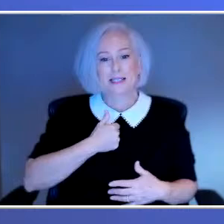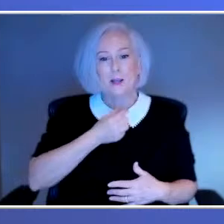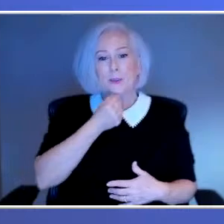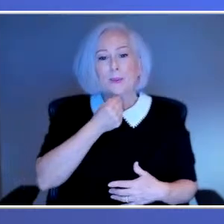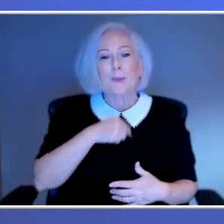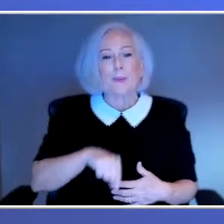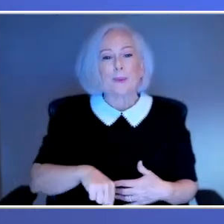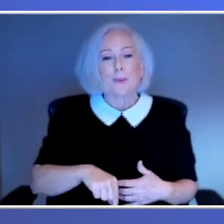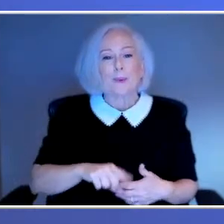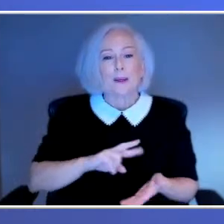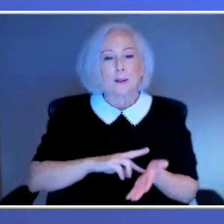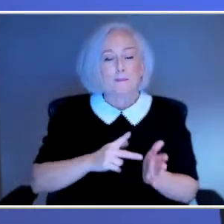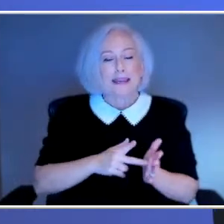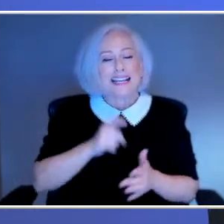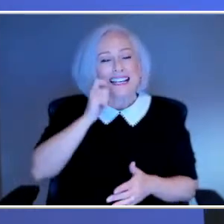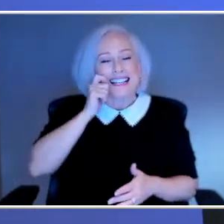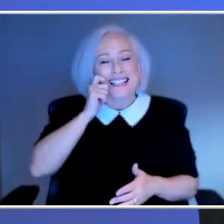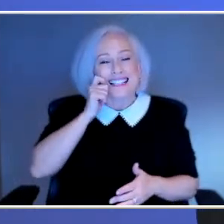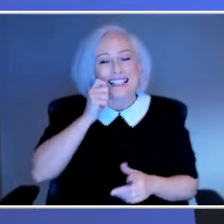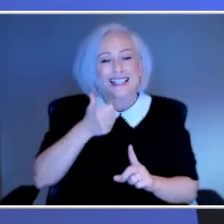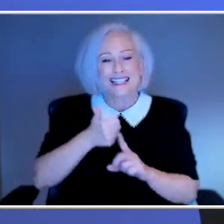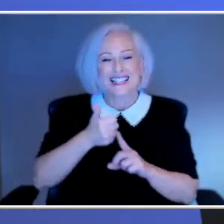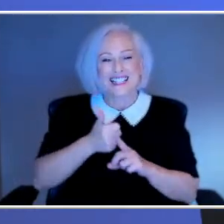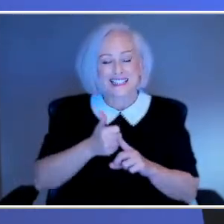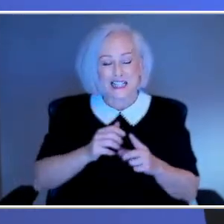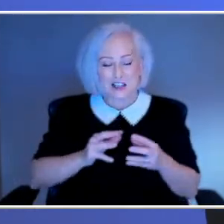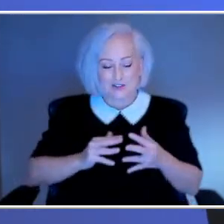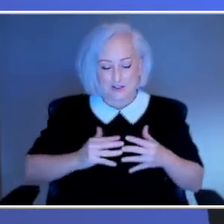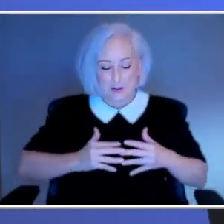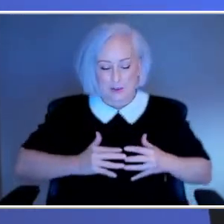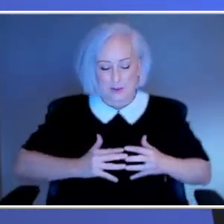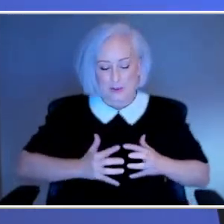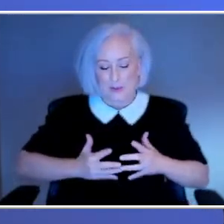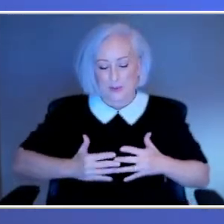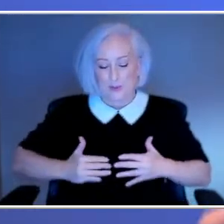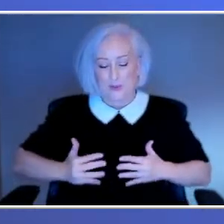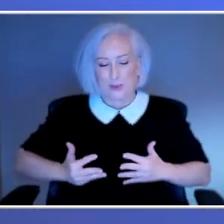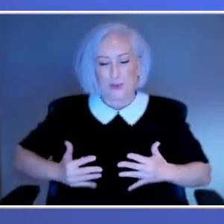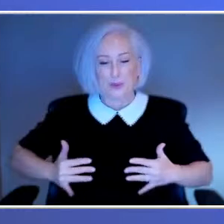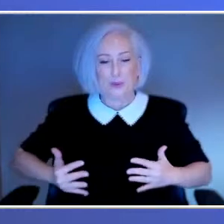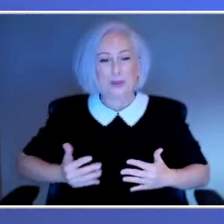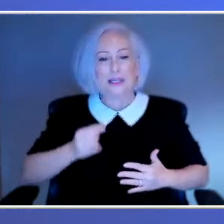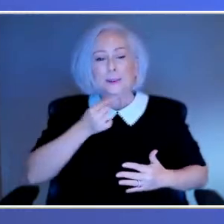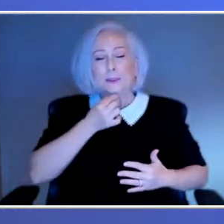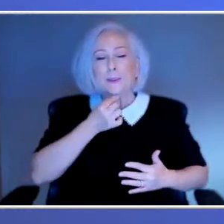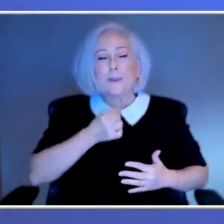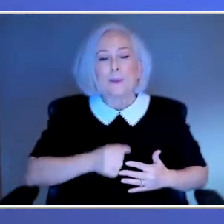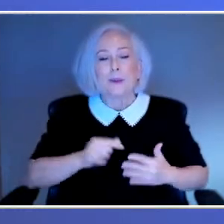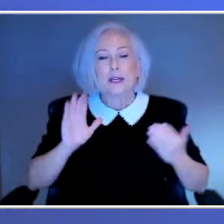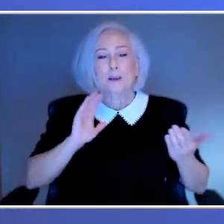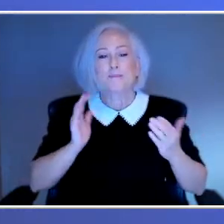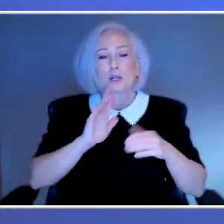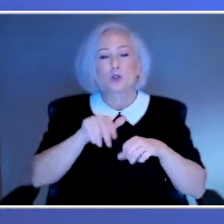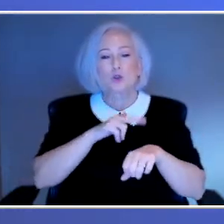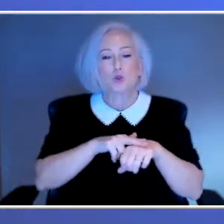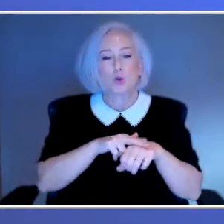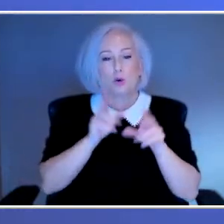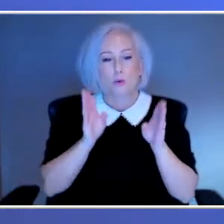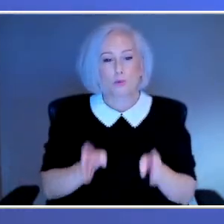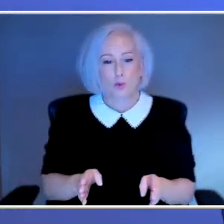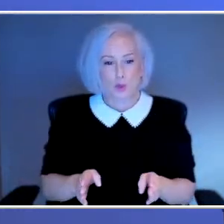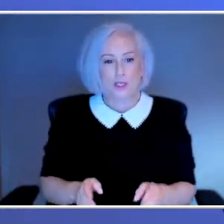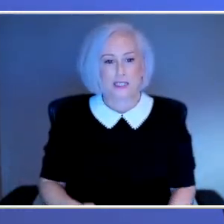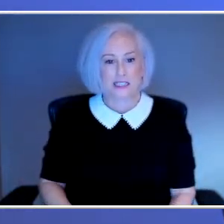like the skin is a little bit thinner than a normal person. I was already lean to begin